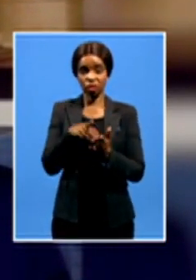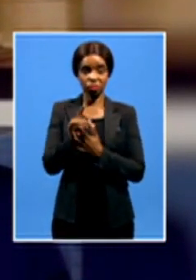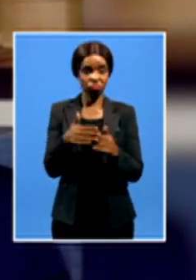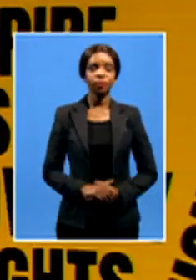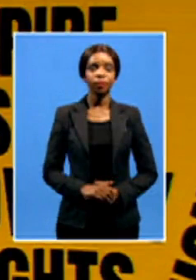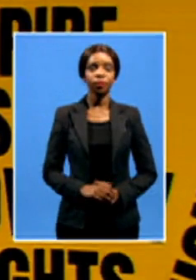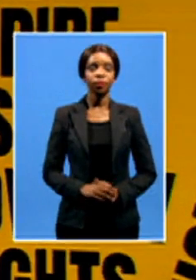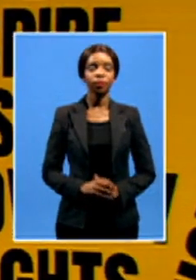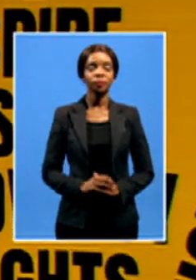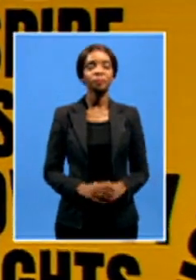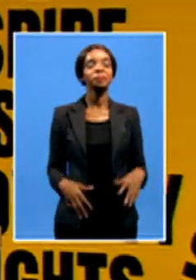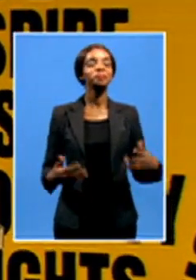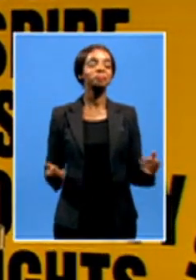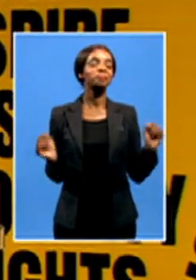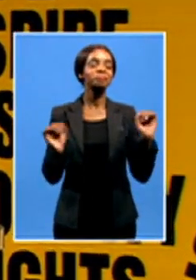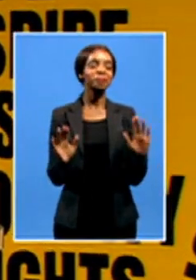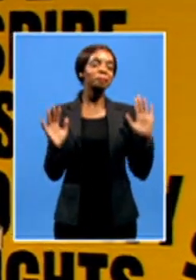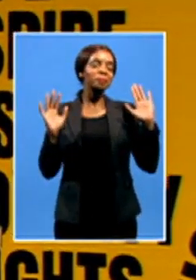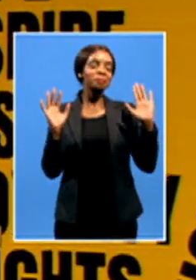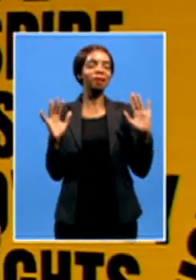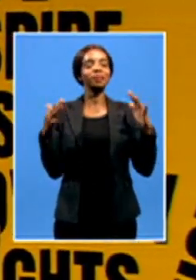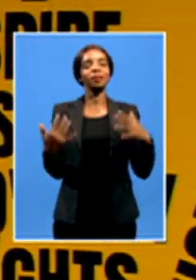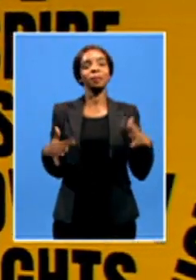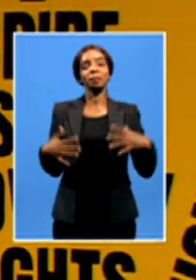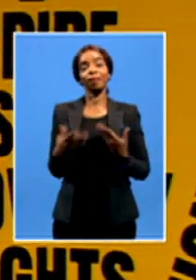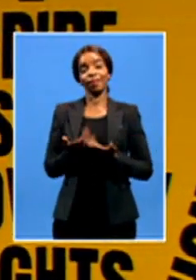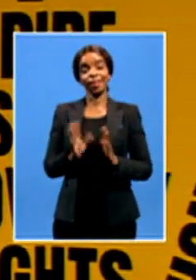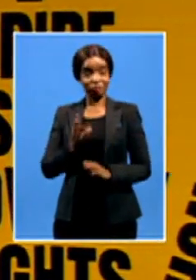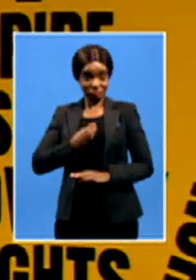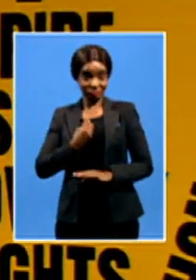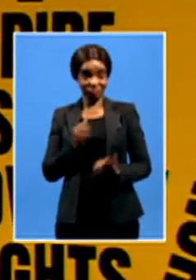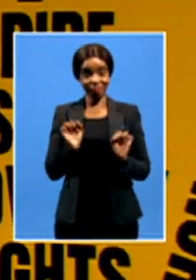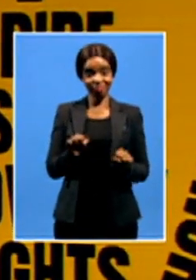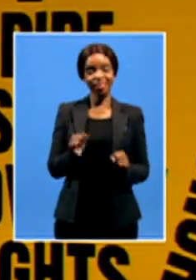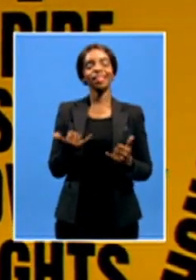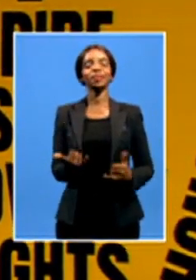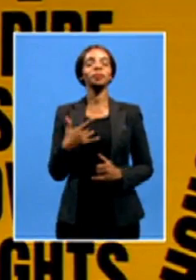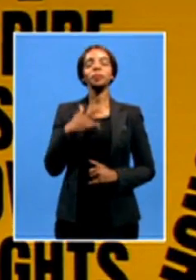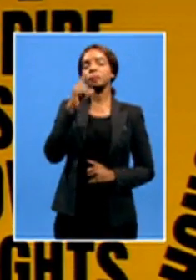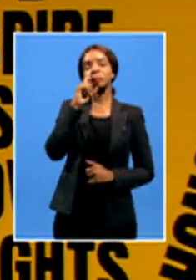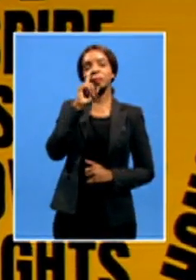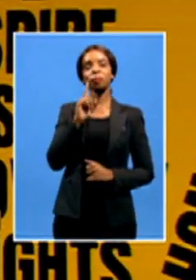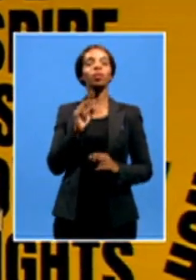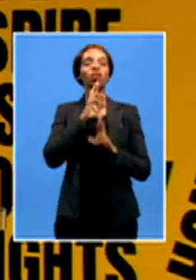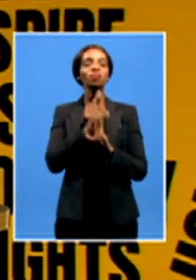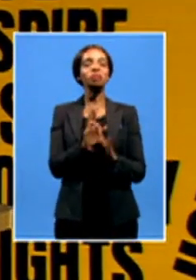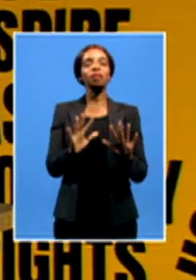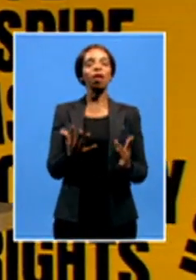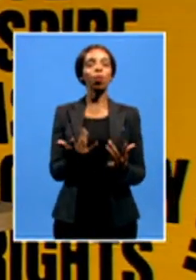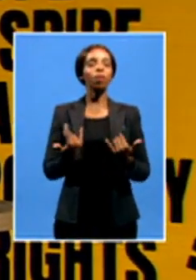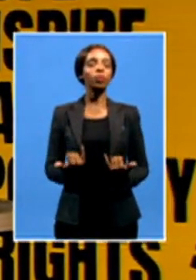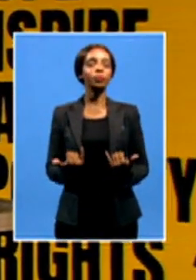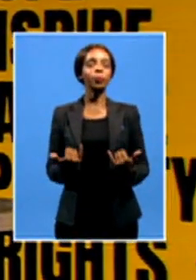anyway. It's amazing how young they all looked, isn't it? All right, let's find out what the results picture looks like